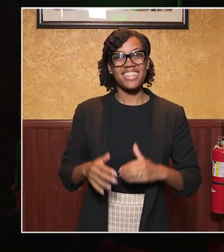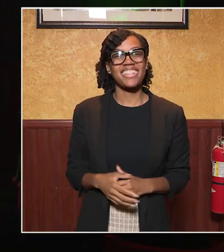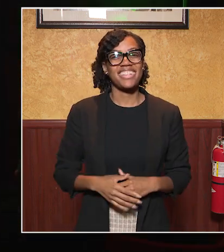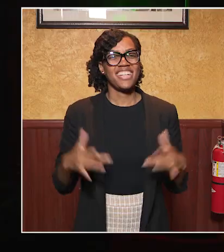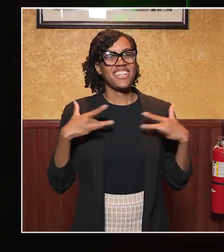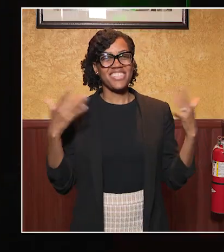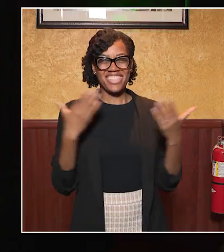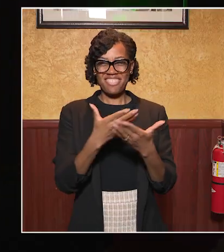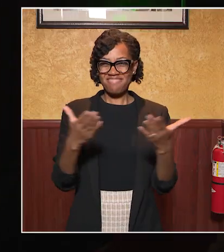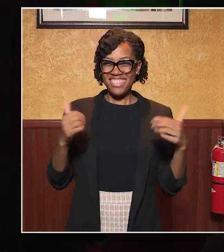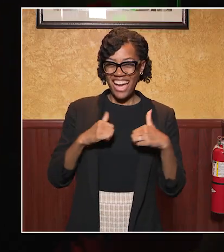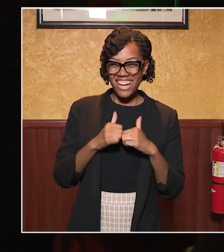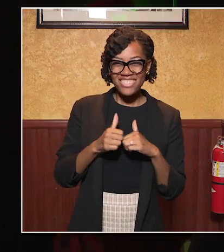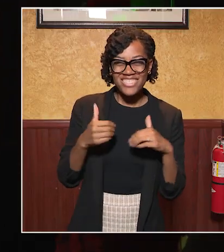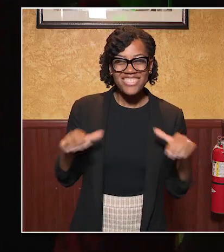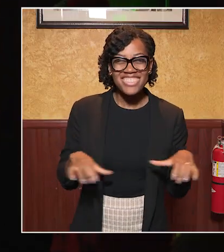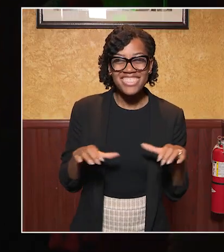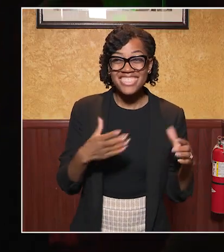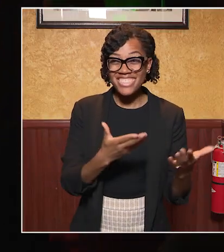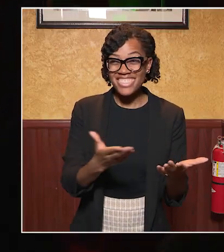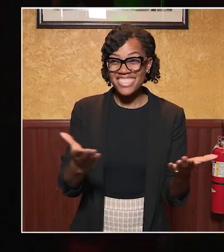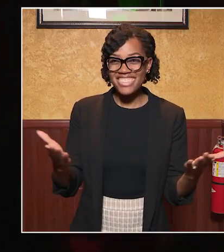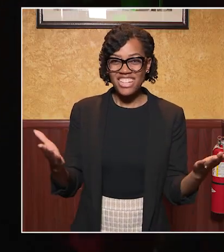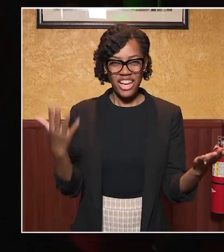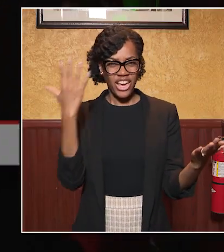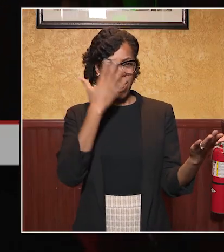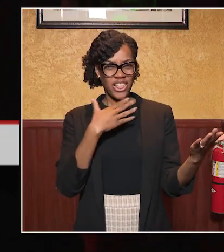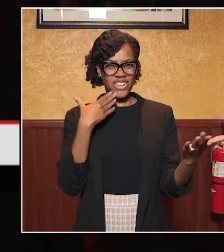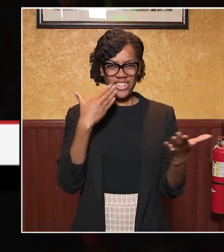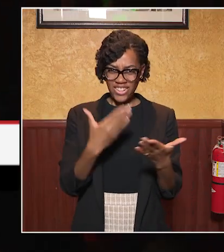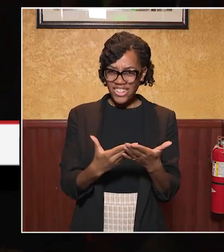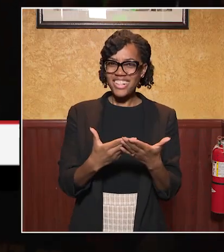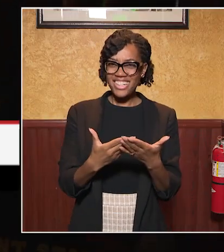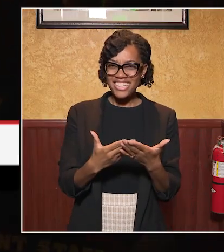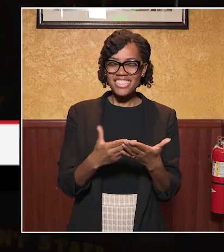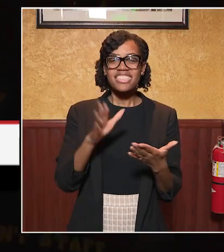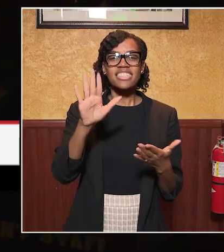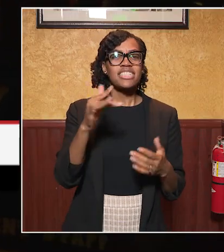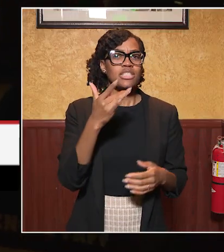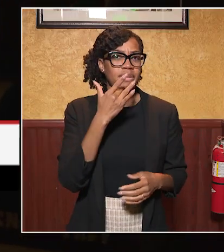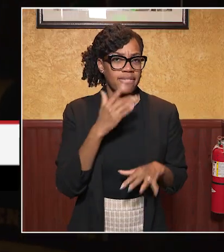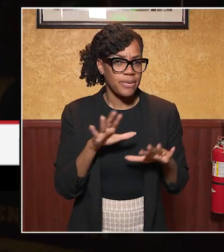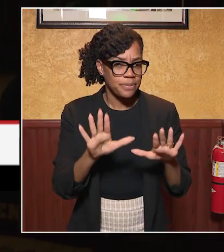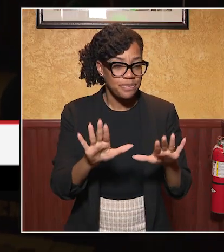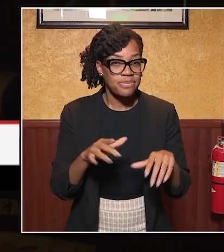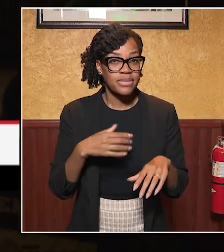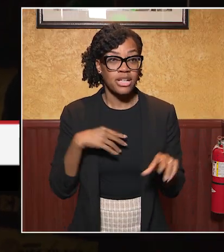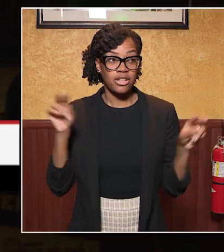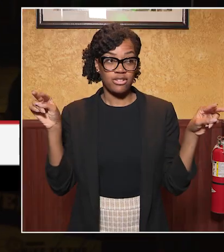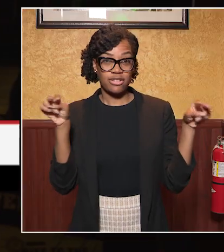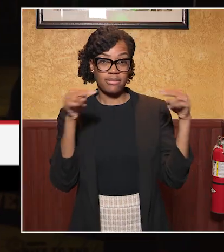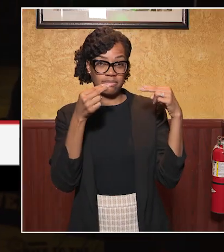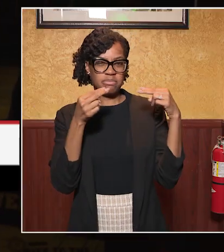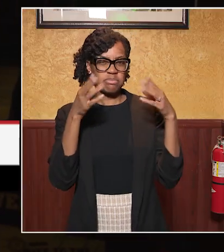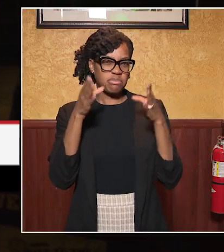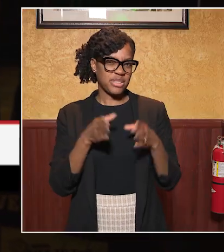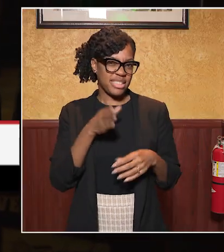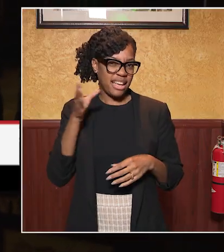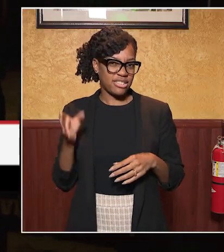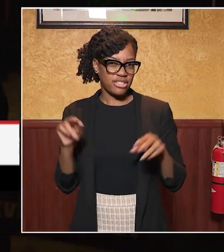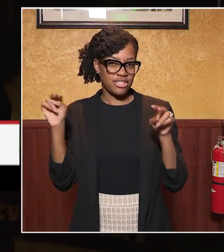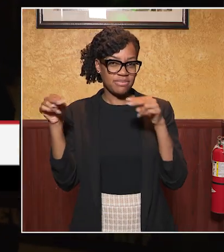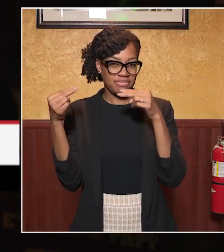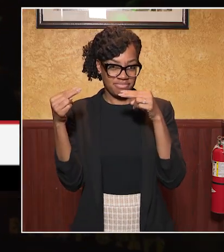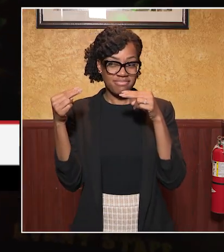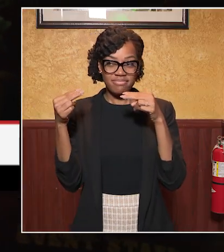What's up, y'all? How y'all doing? Y'all looking good. Do me a favor. Turn to the person next to you. You got to do it. You got to